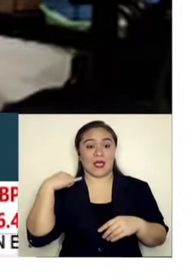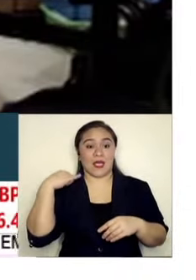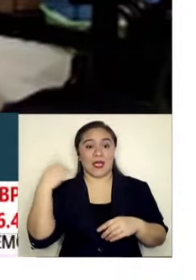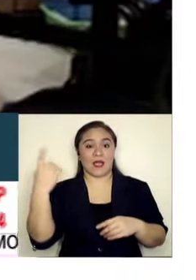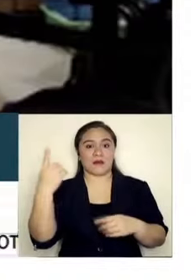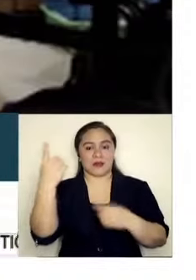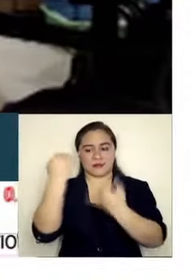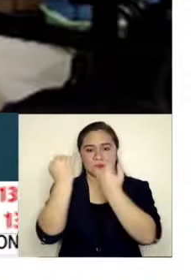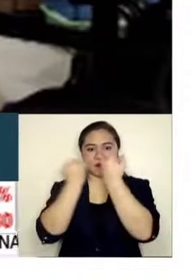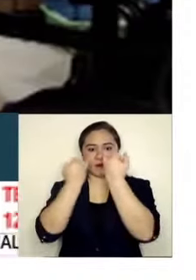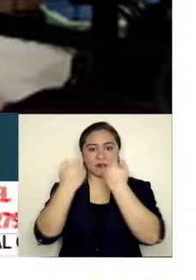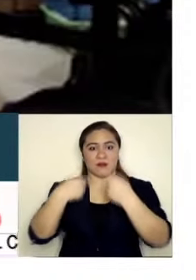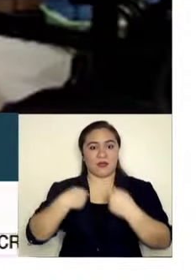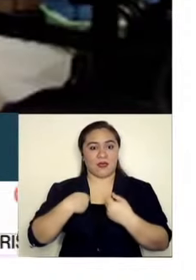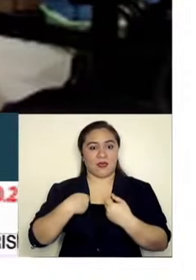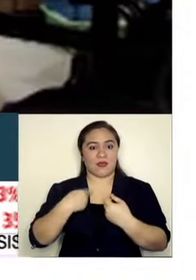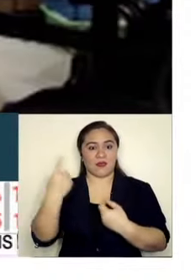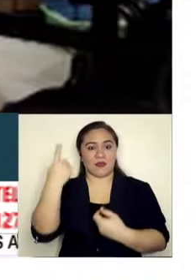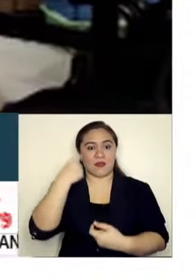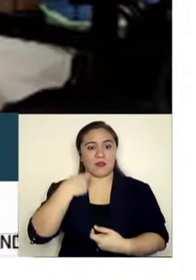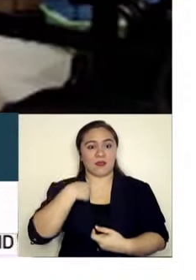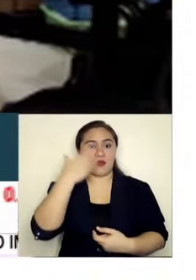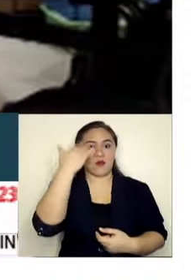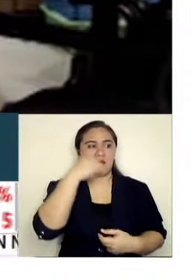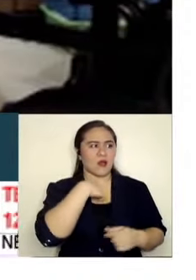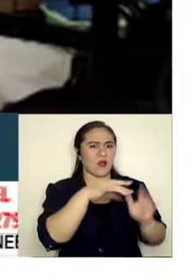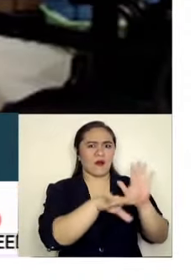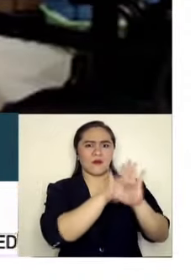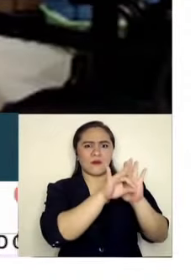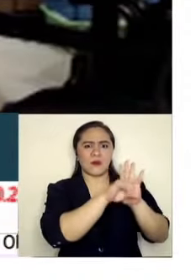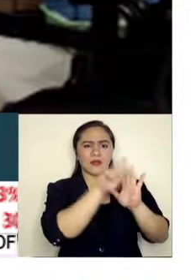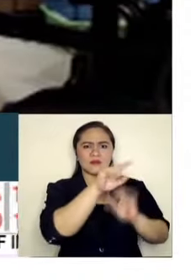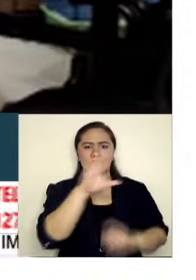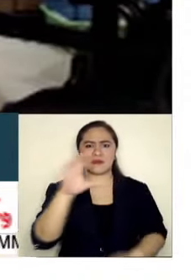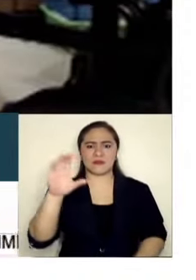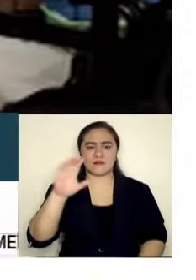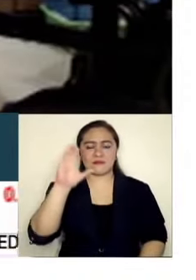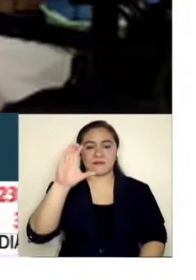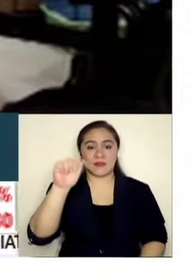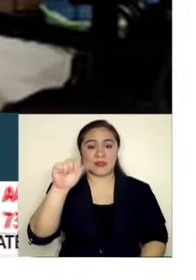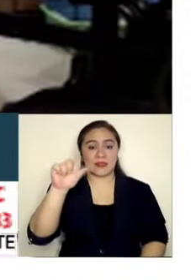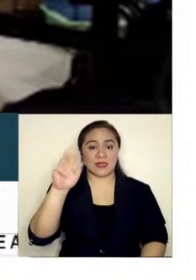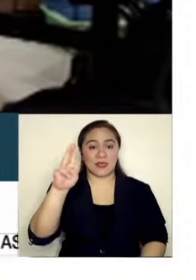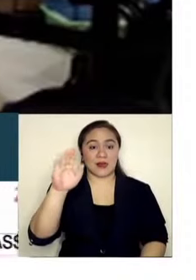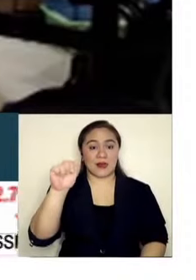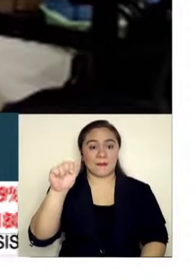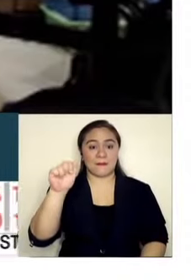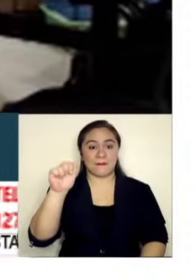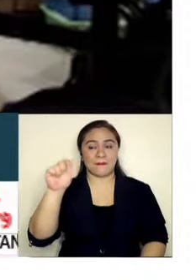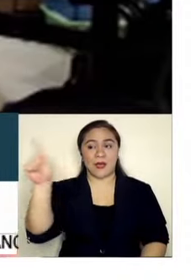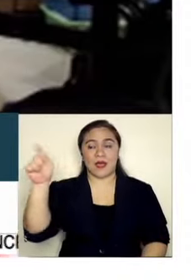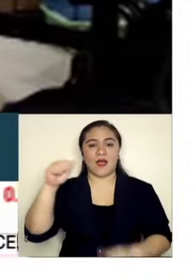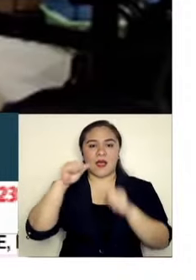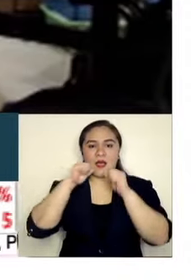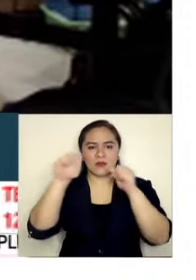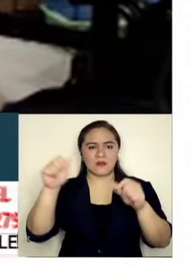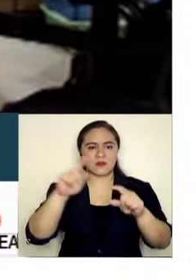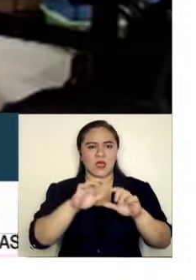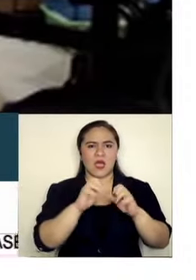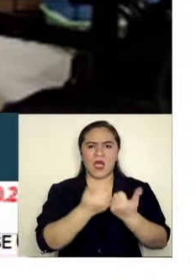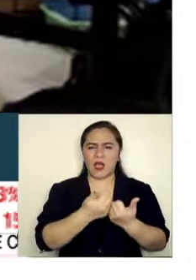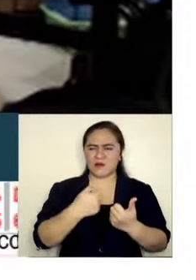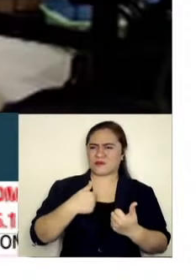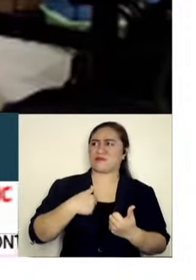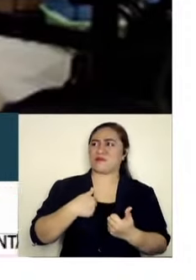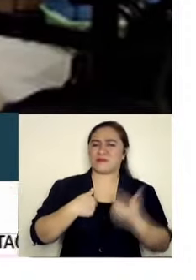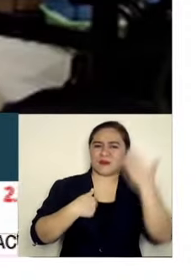know na may Delta variant sa Calamba, which I known only the night before. So yun yung mga bits of communication